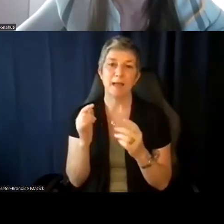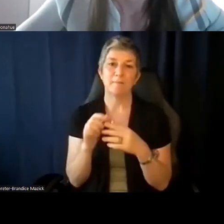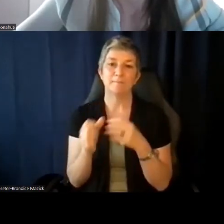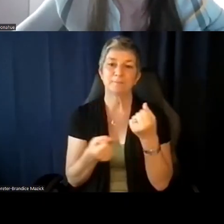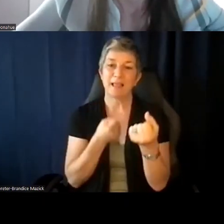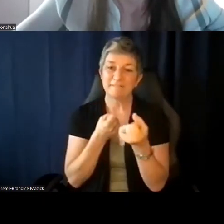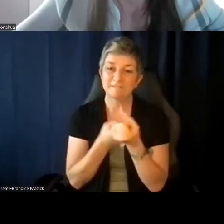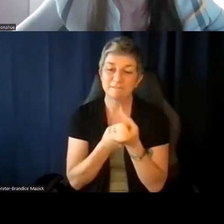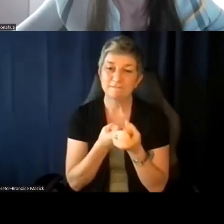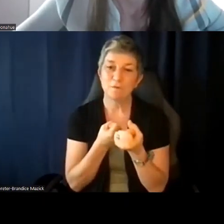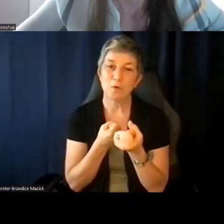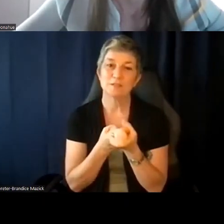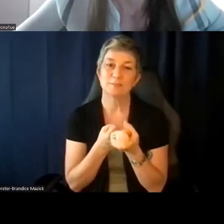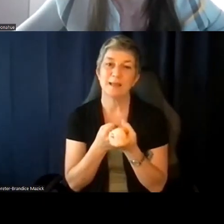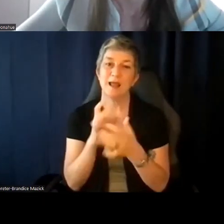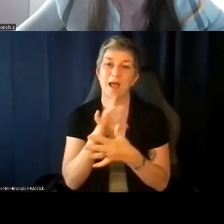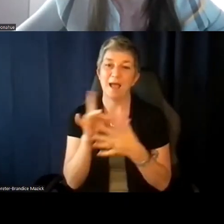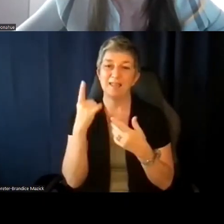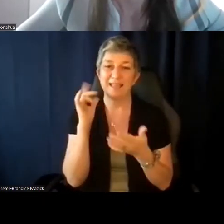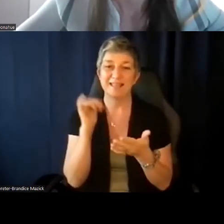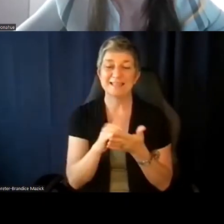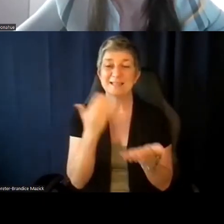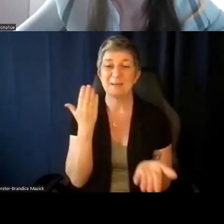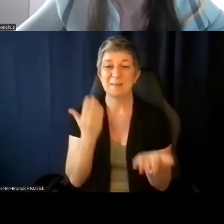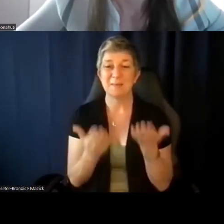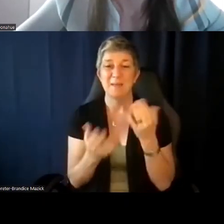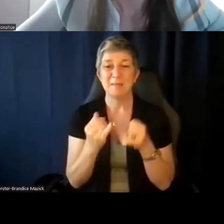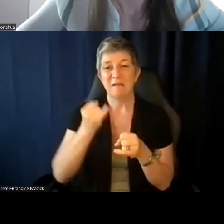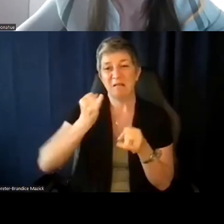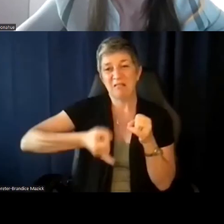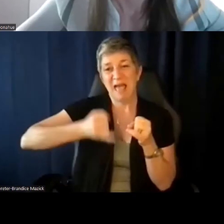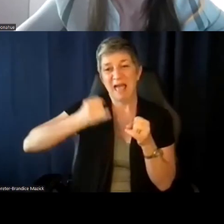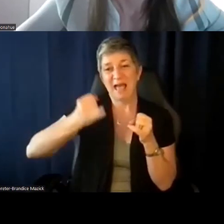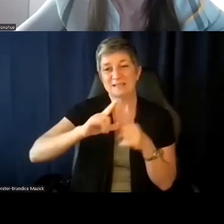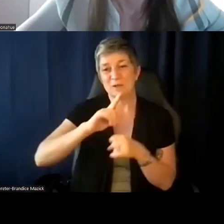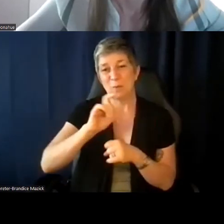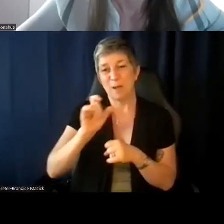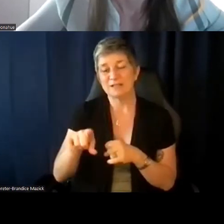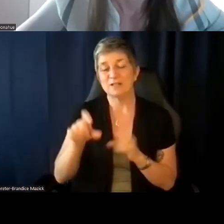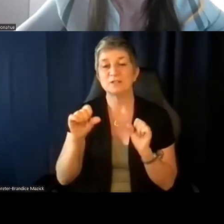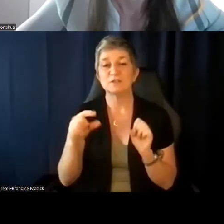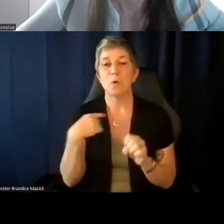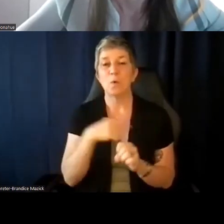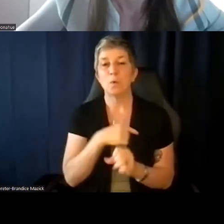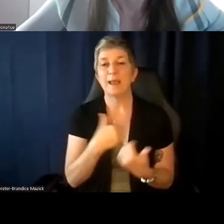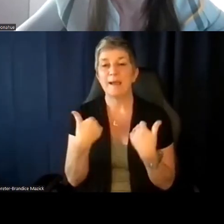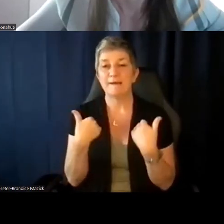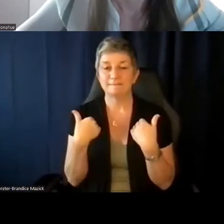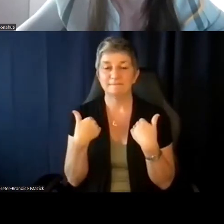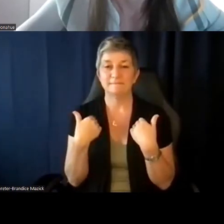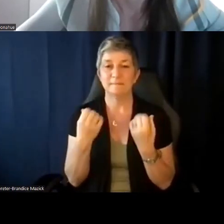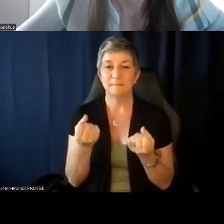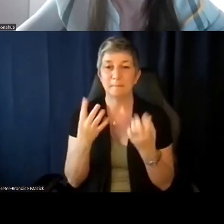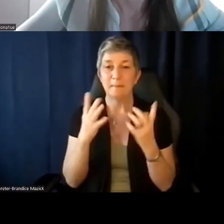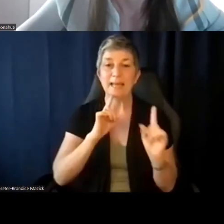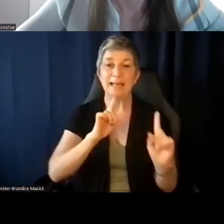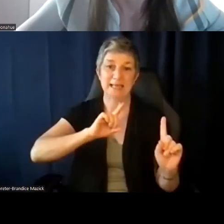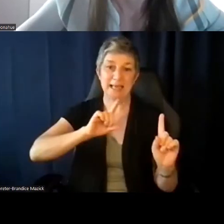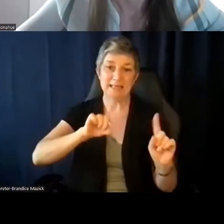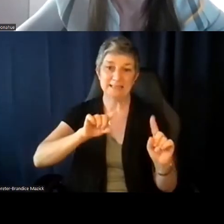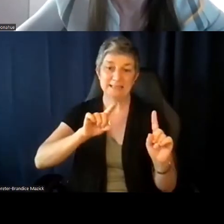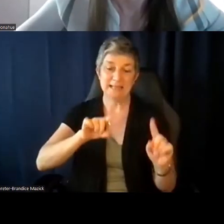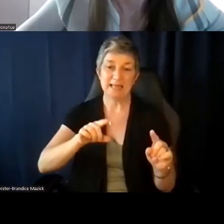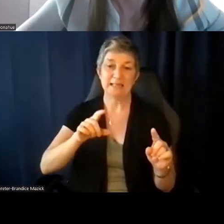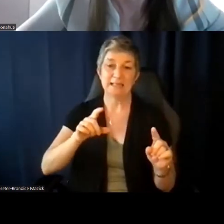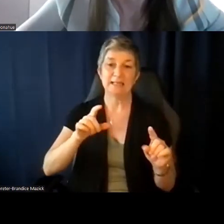and I think, unfortunately, this may have to be our last question. So we had many attendees write into